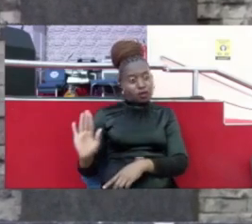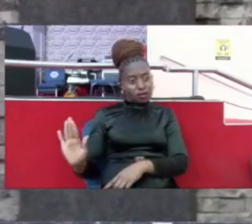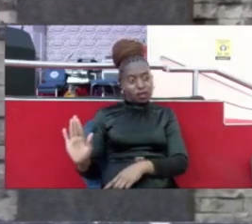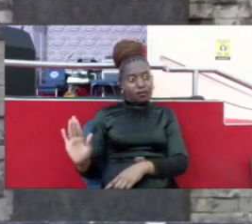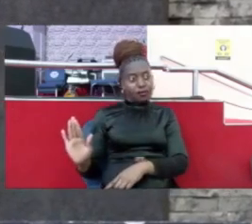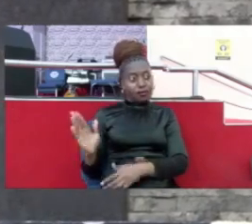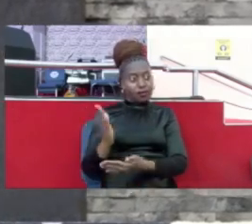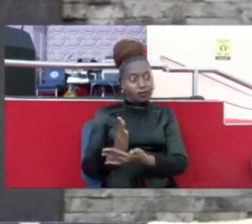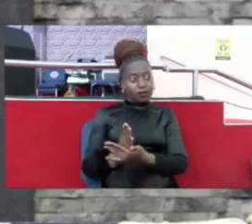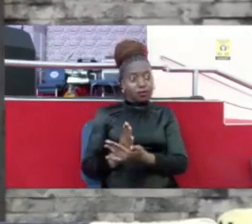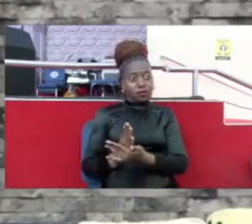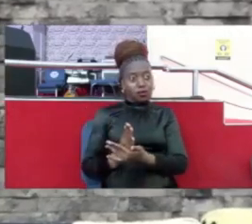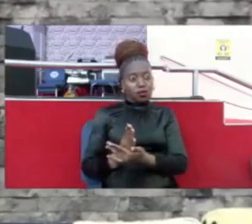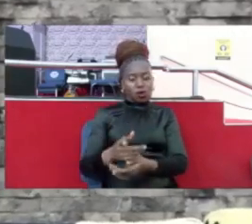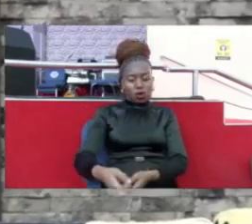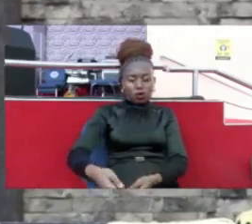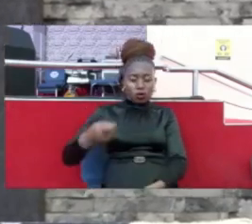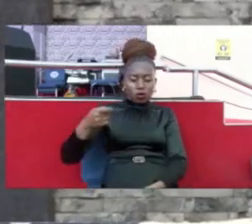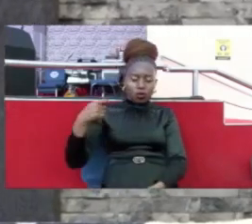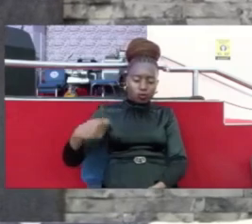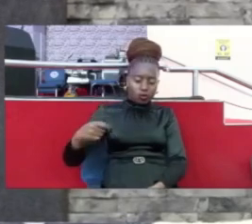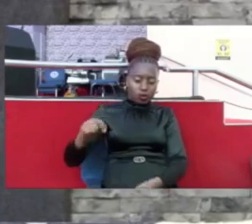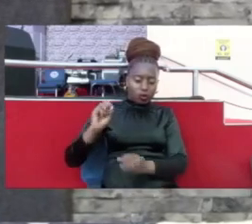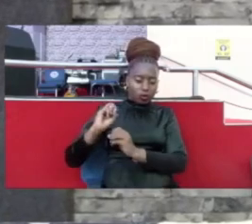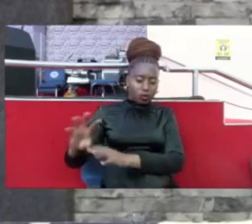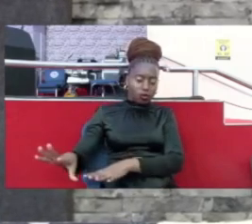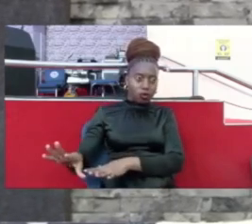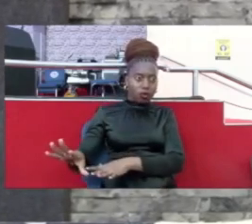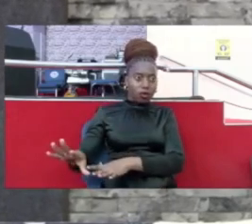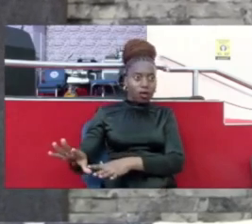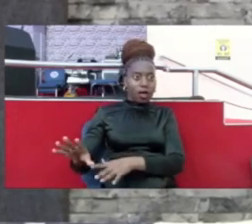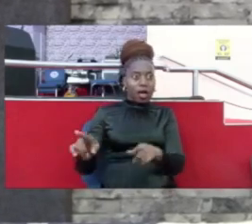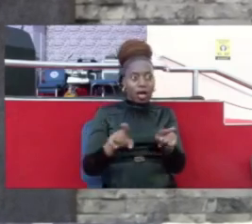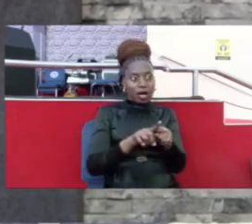pulling the weeds, watering the seed,